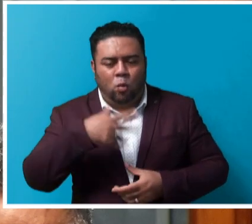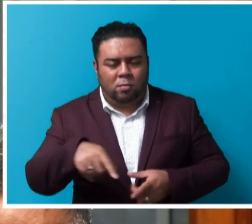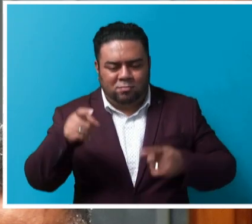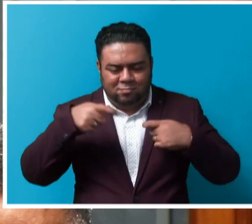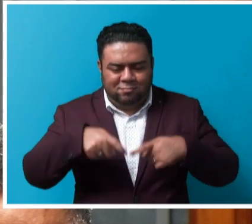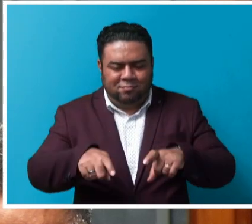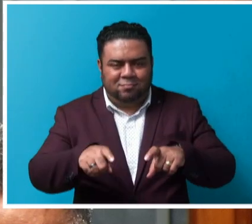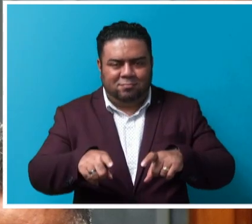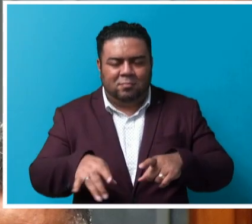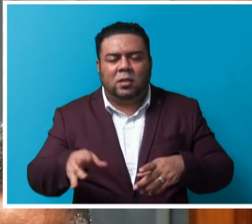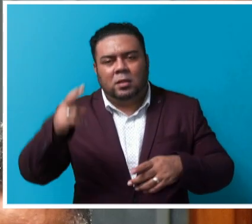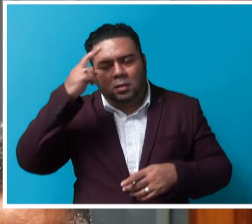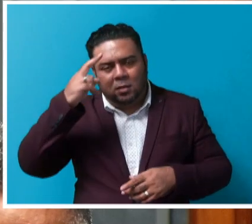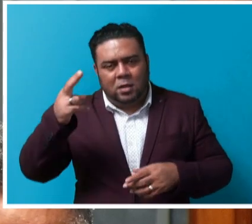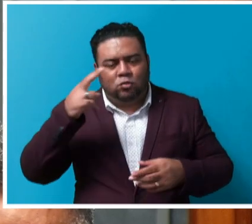sustainability, and nationality.